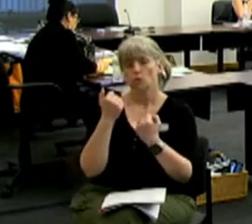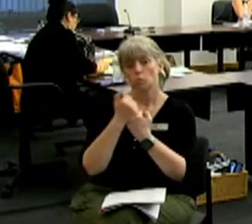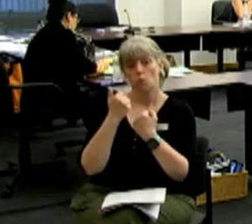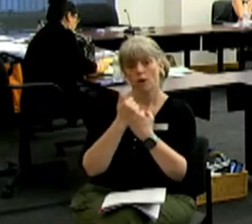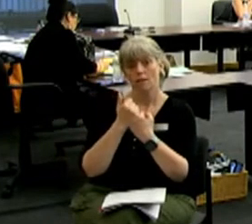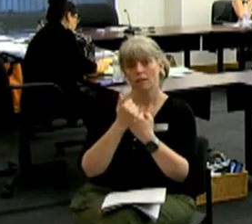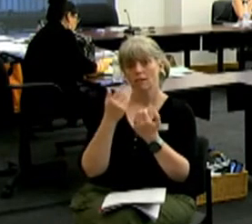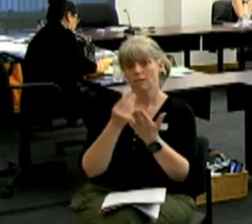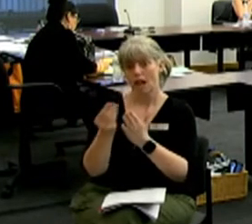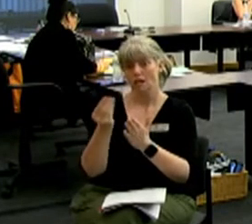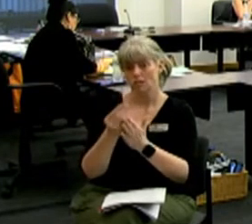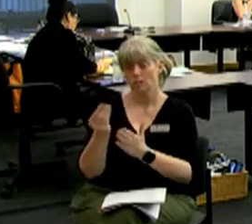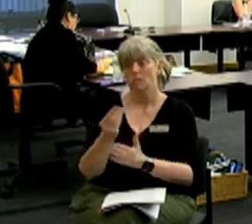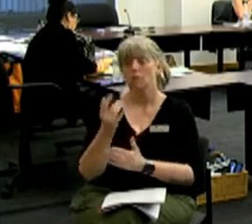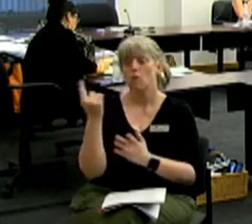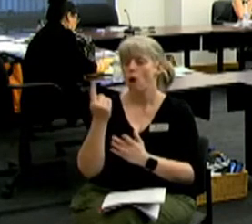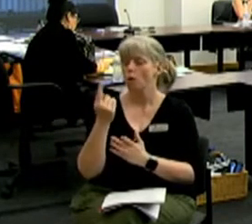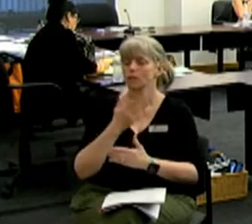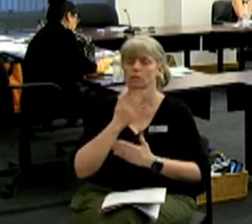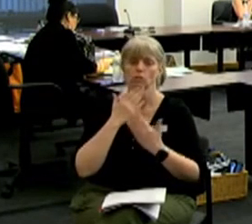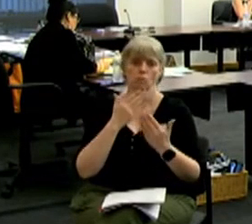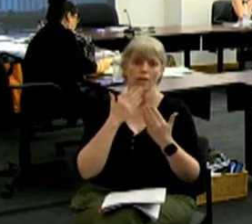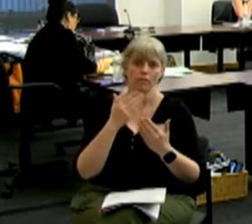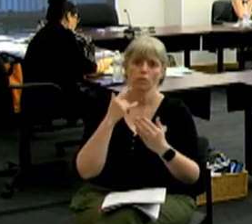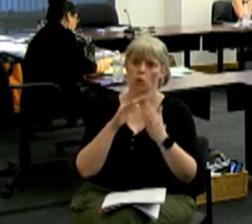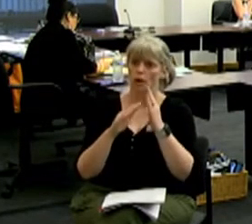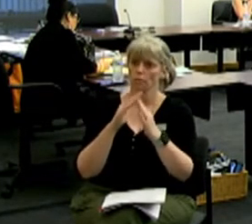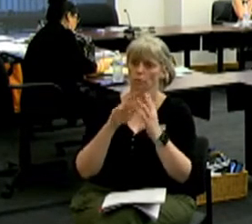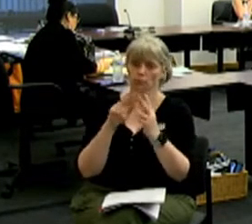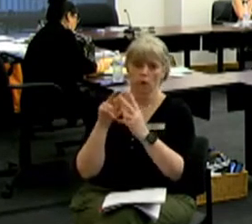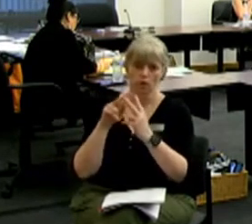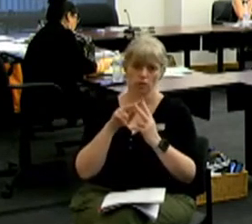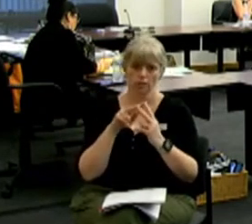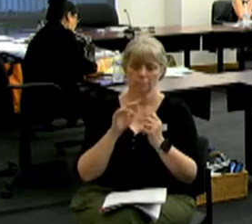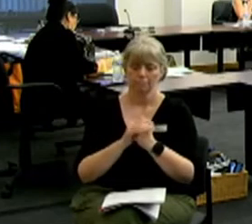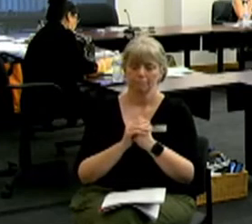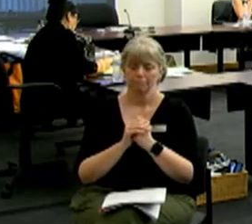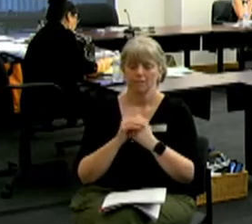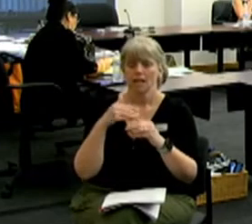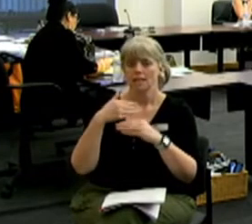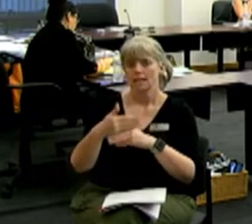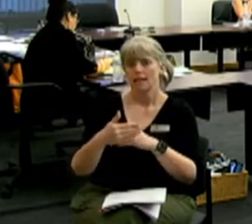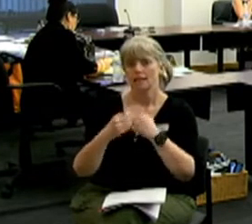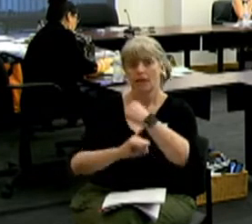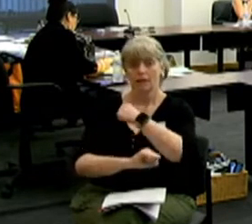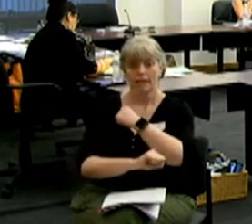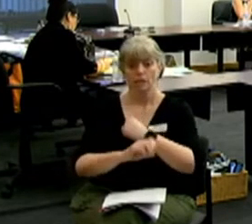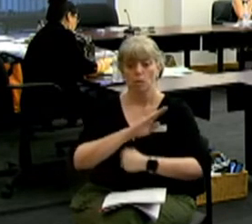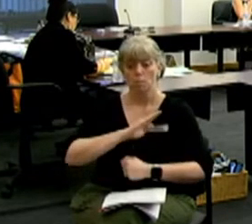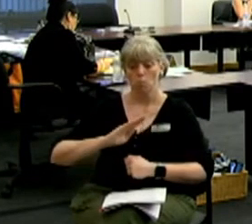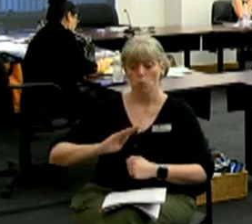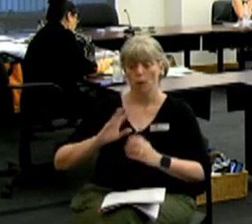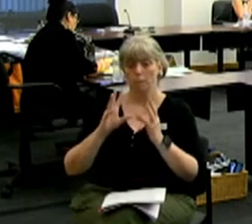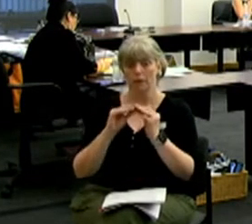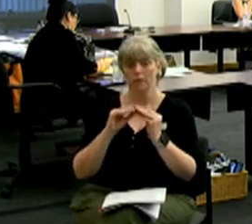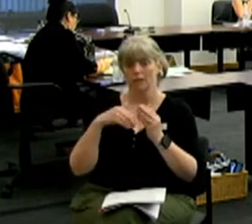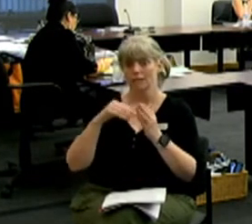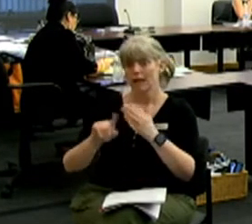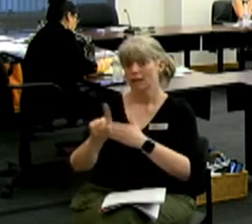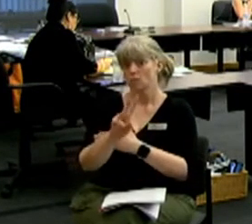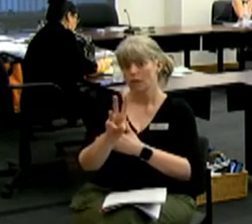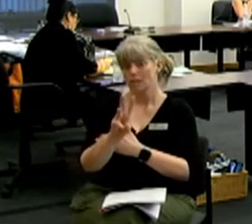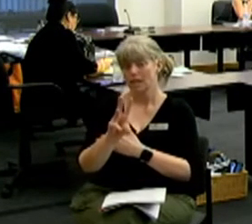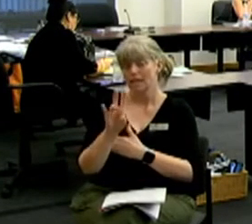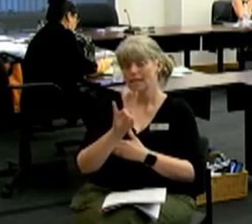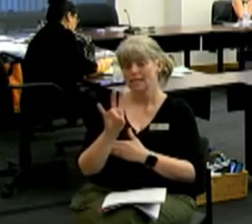their scholarship, and we're always very grateful to our community partners. The next foundation board meeting will be next Wednesday at 7:30